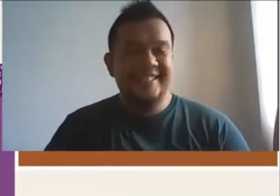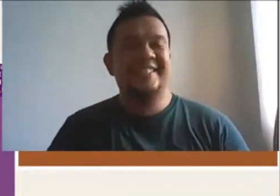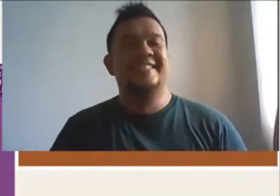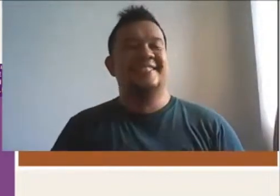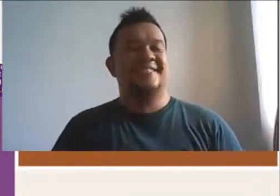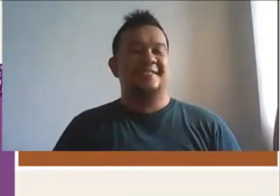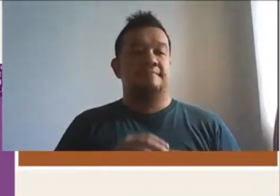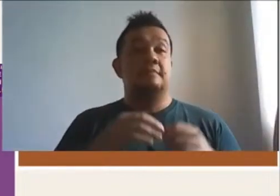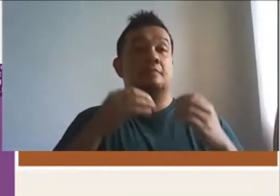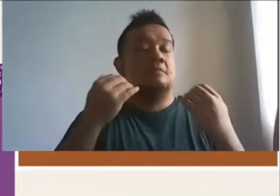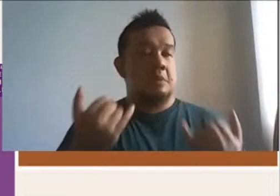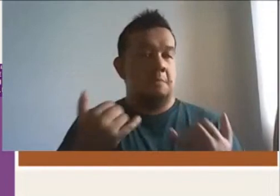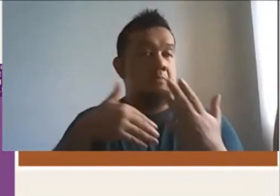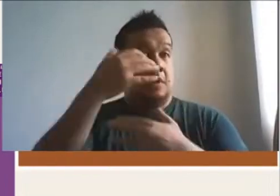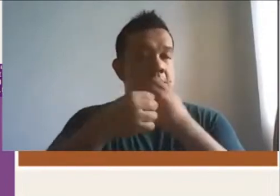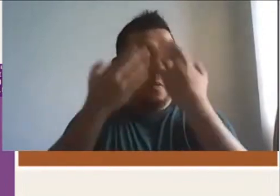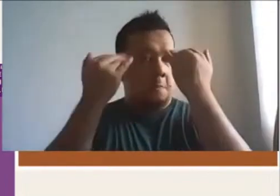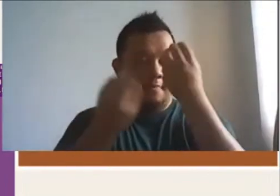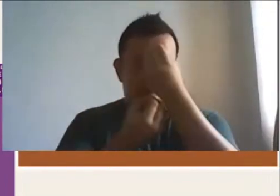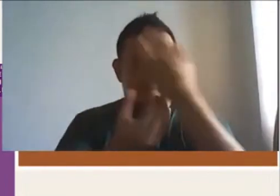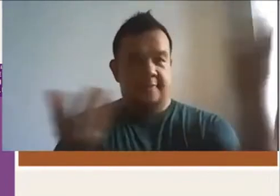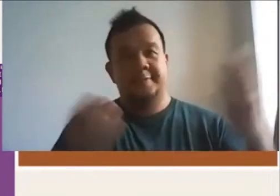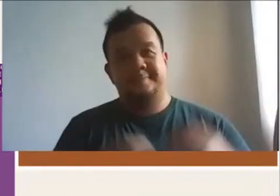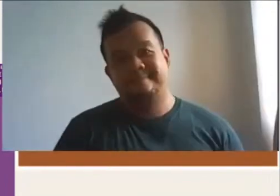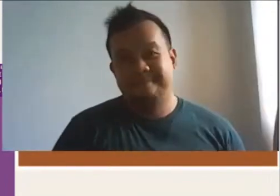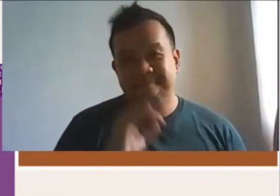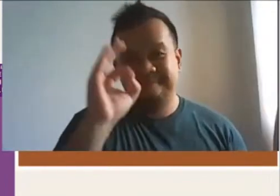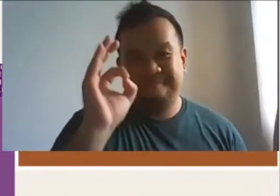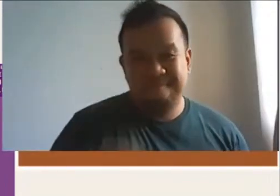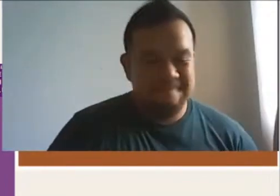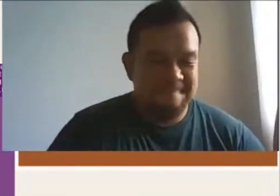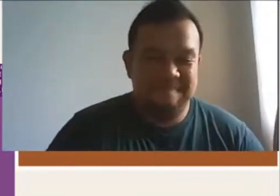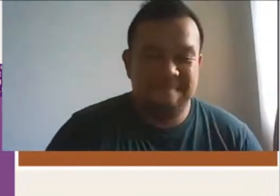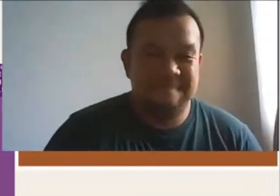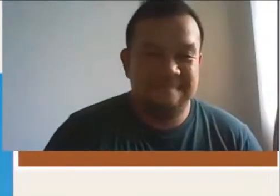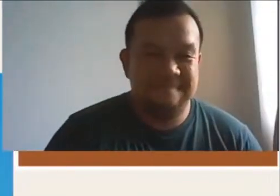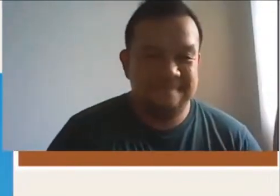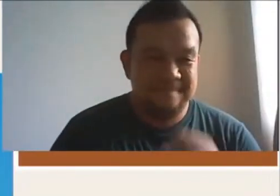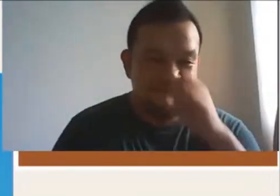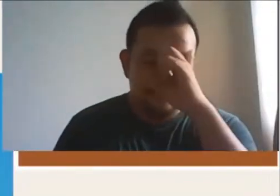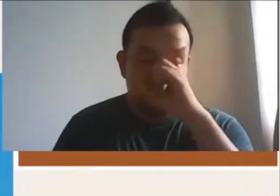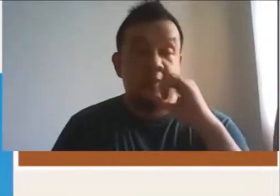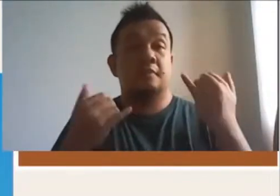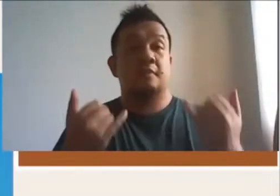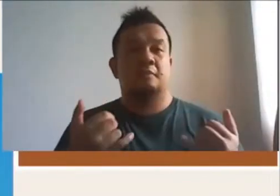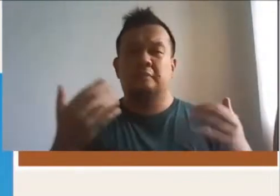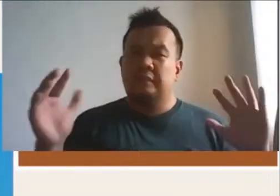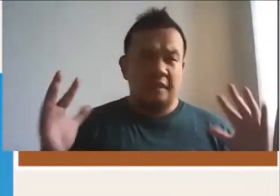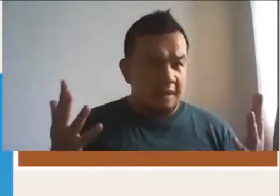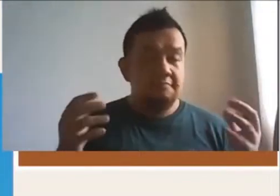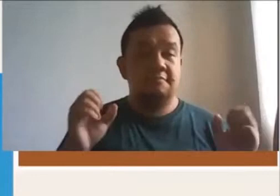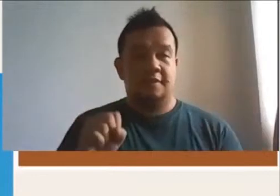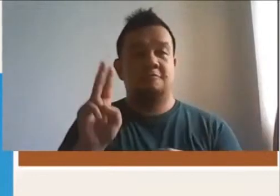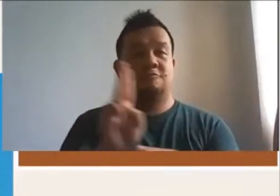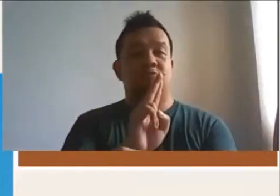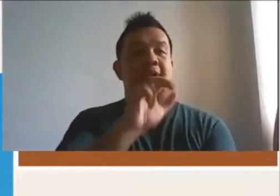interested. So now, if you don't have time, we also have an app that you can download. It's called FSL